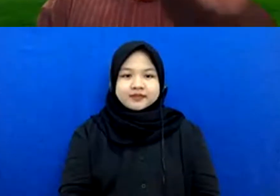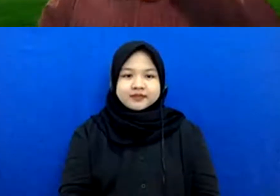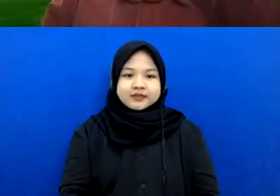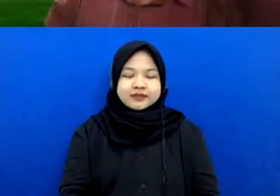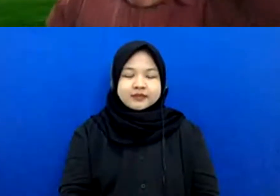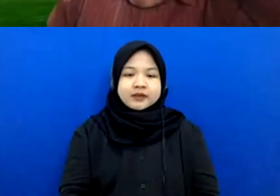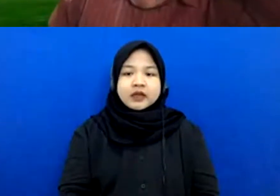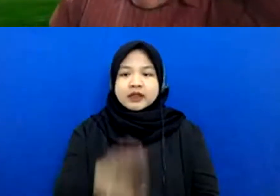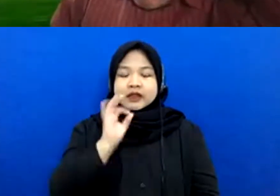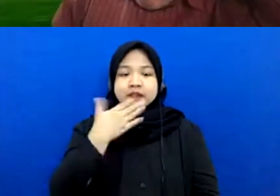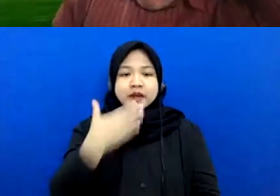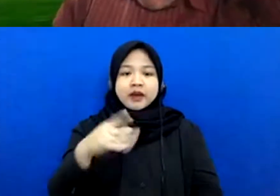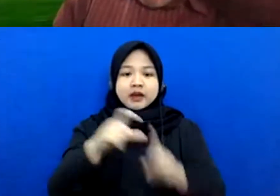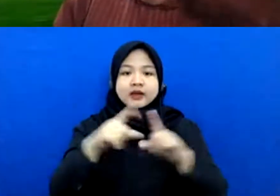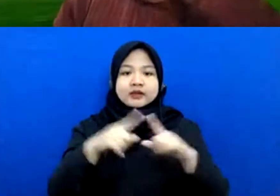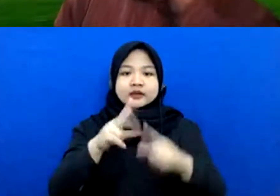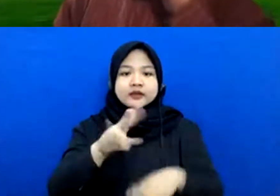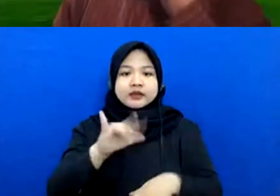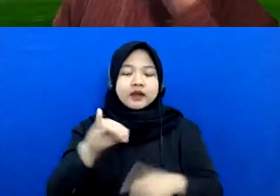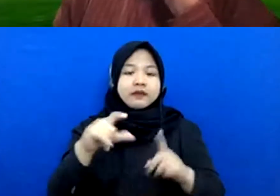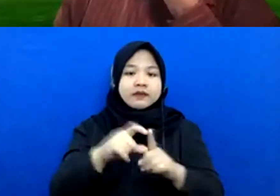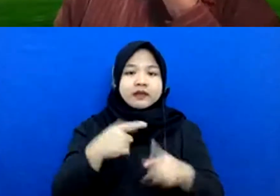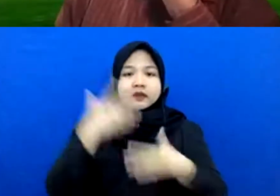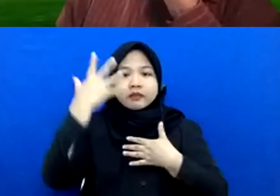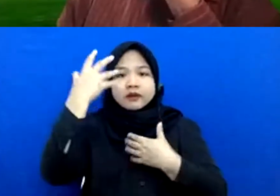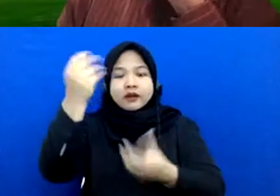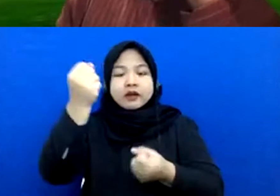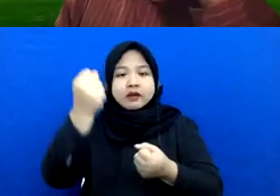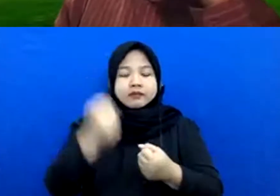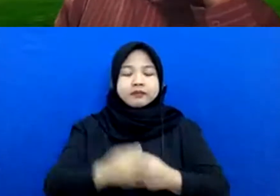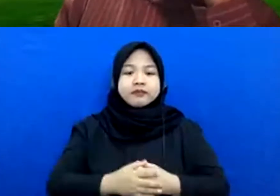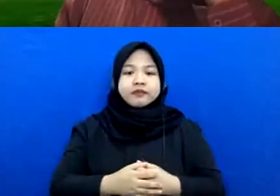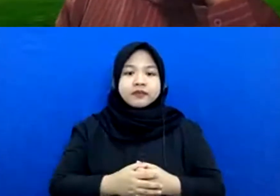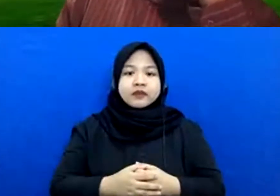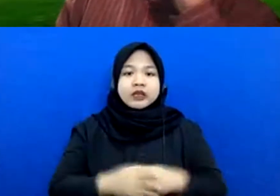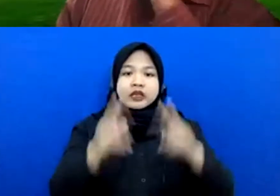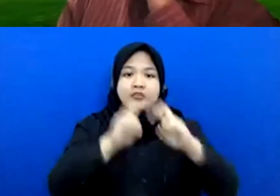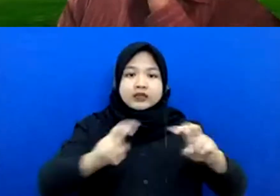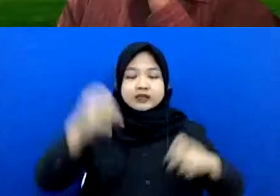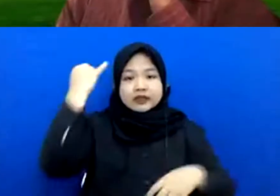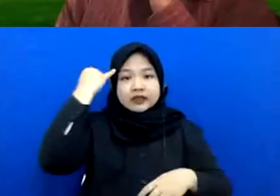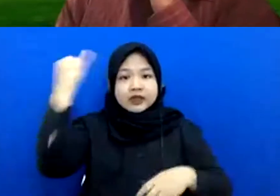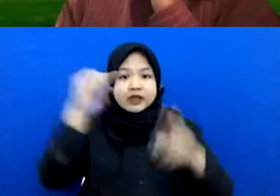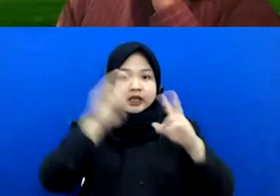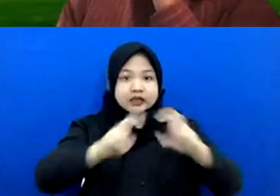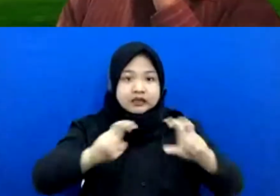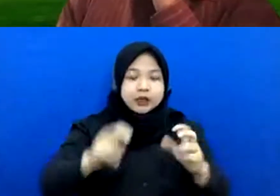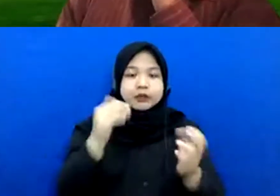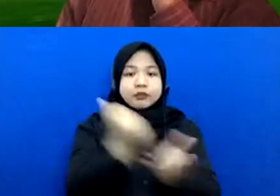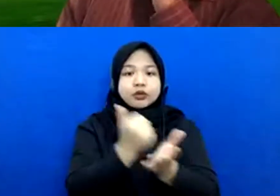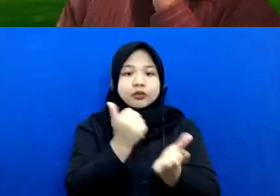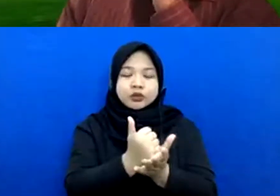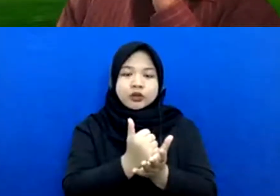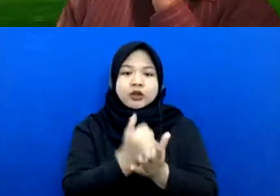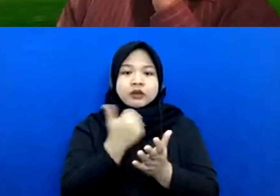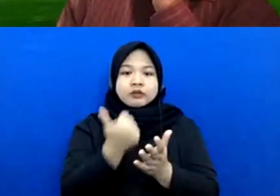Thank you, David. We hope that somehow those research ideas really could be put